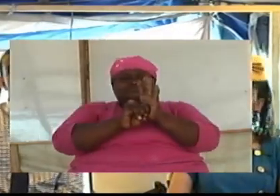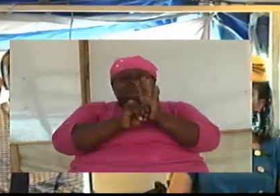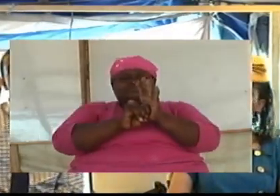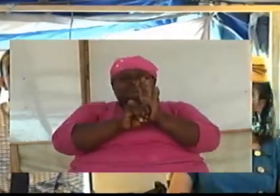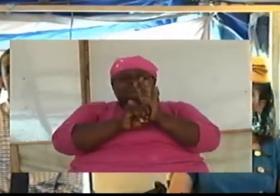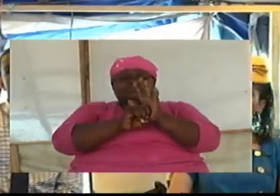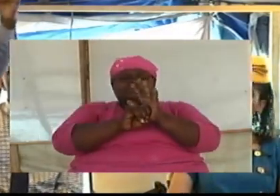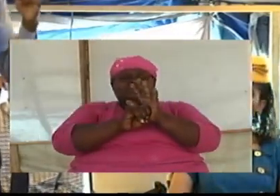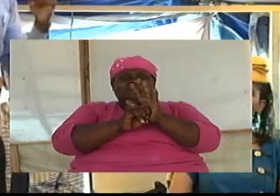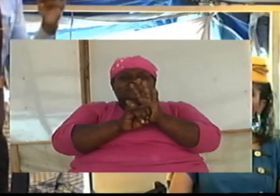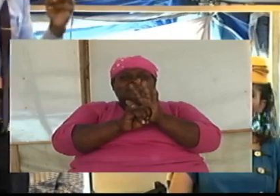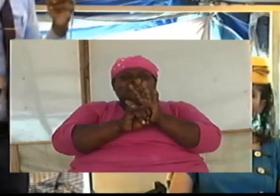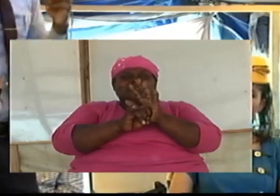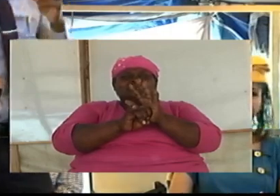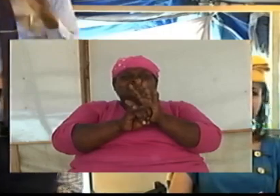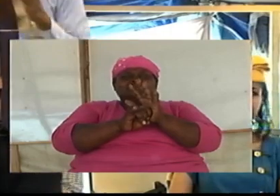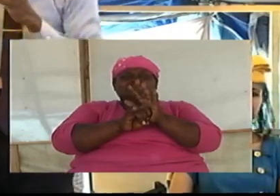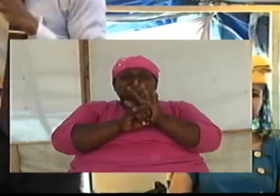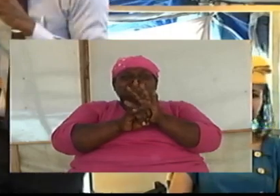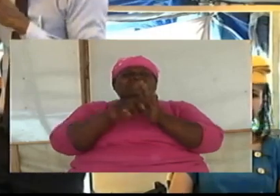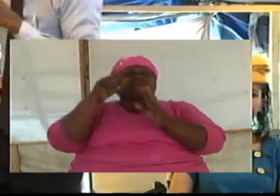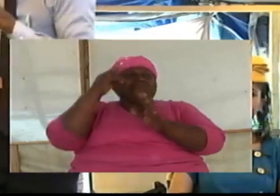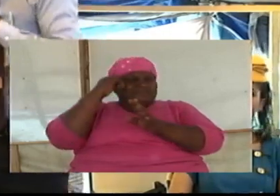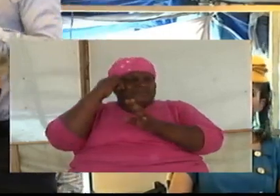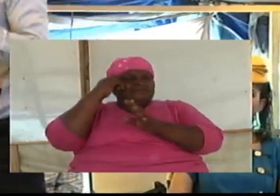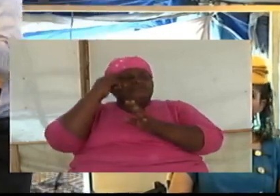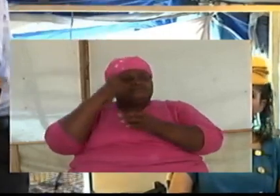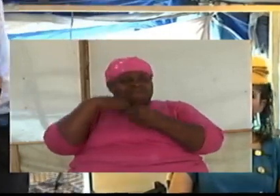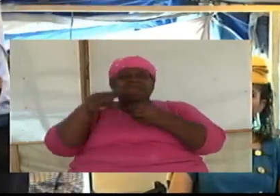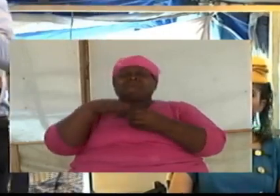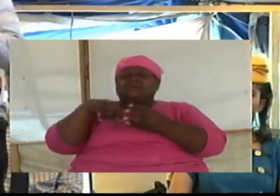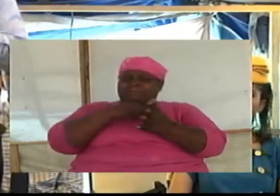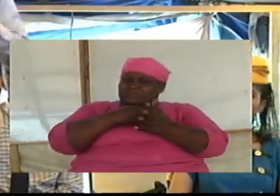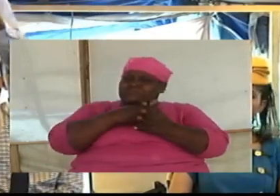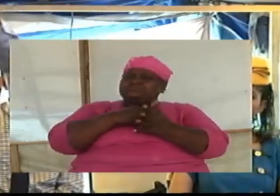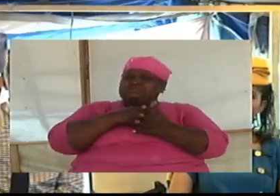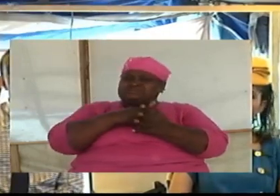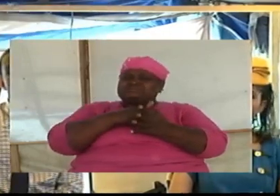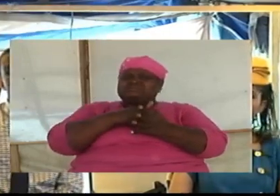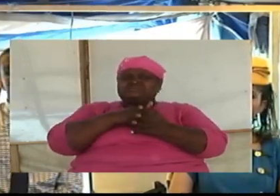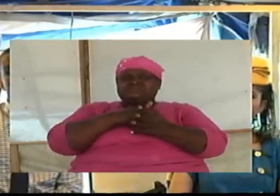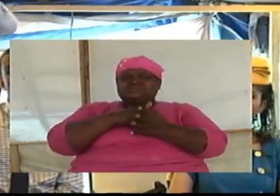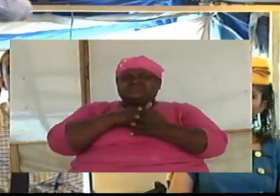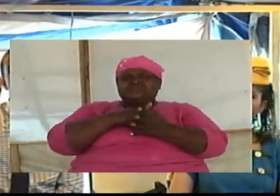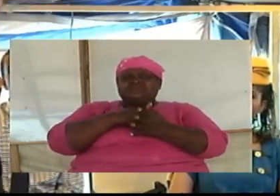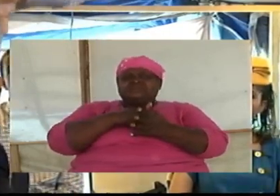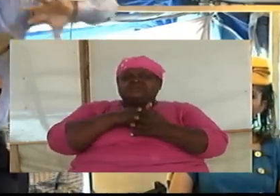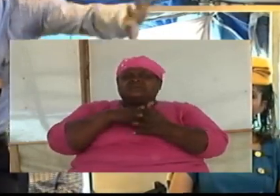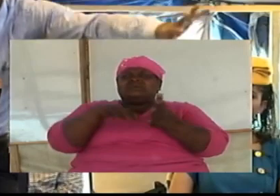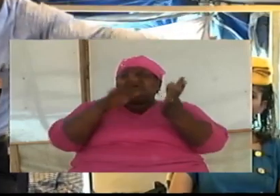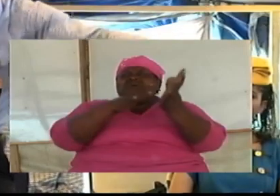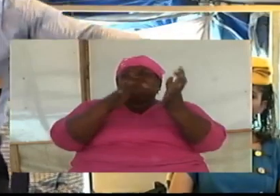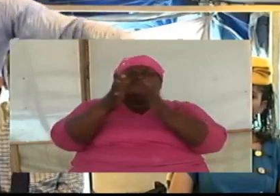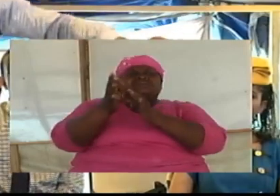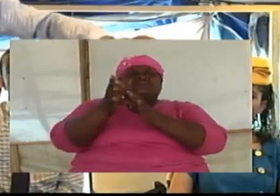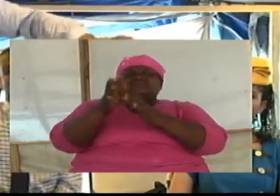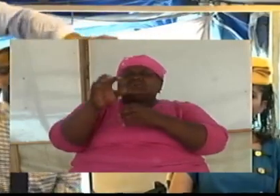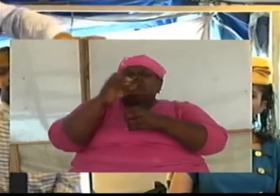Hallelujah. Praise the Lord Jesus. Think about it. Think about it. Christ did it